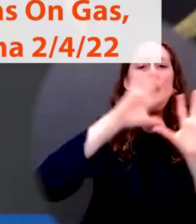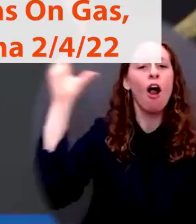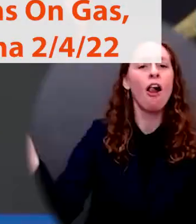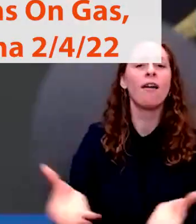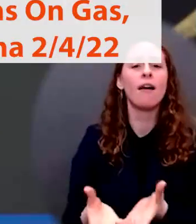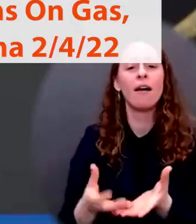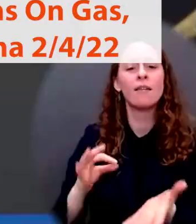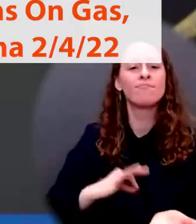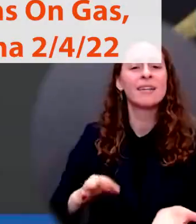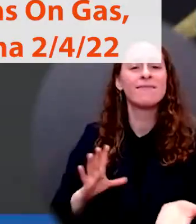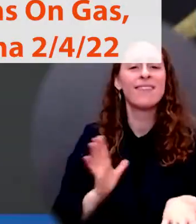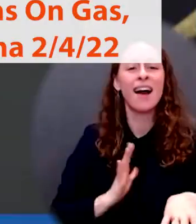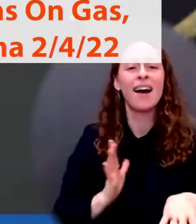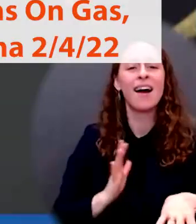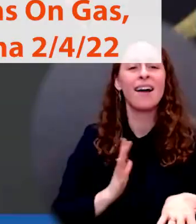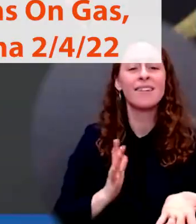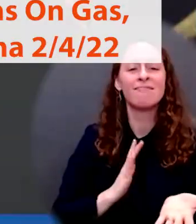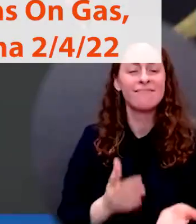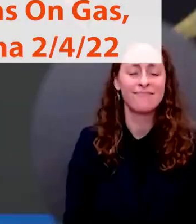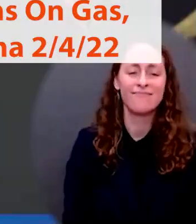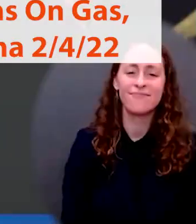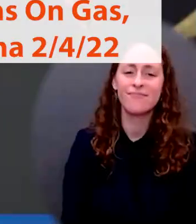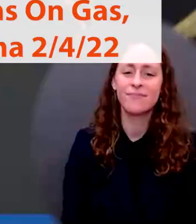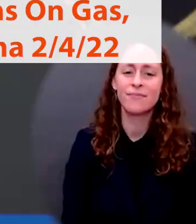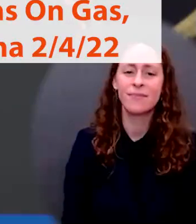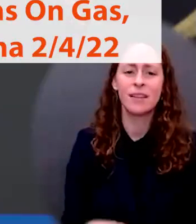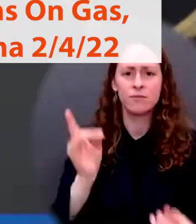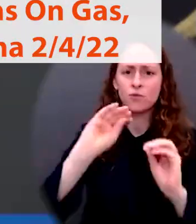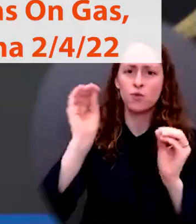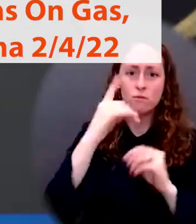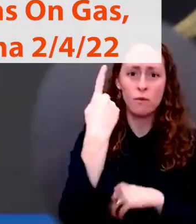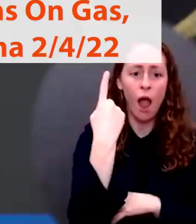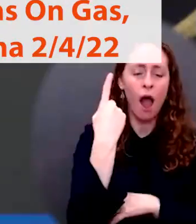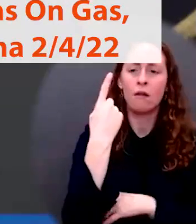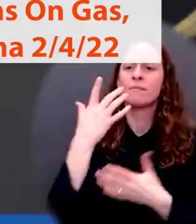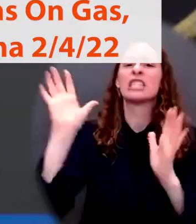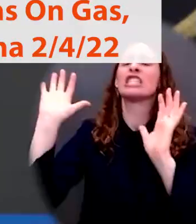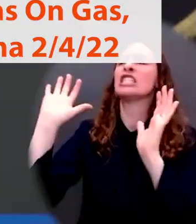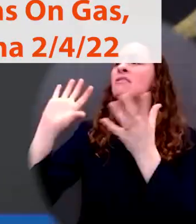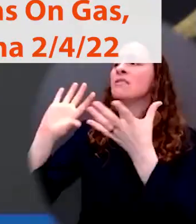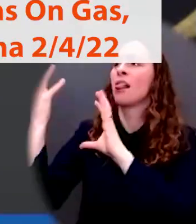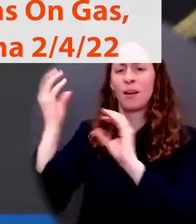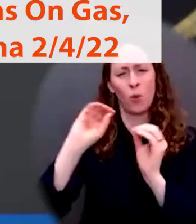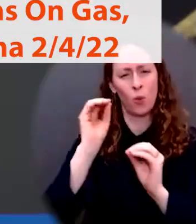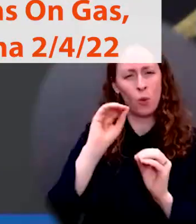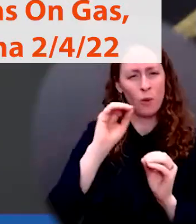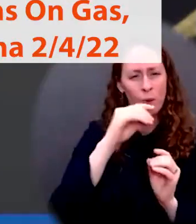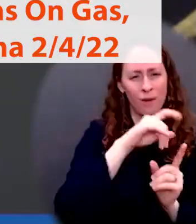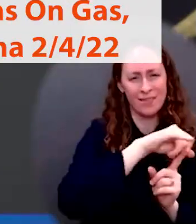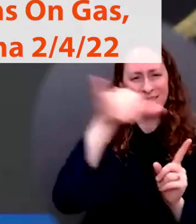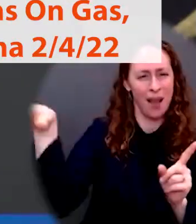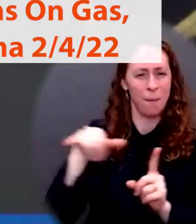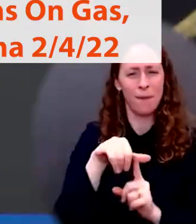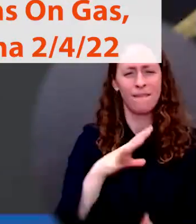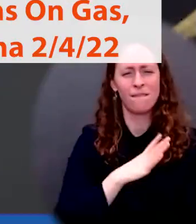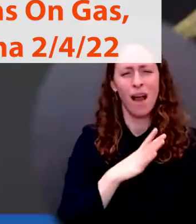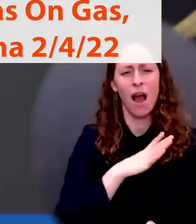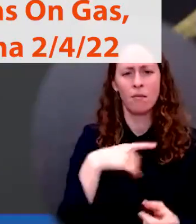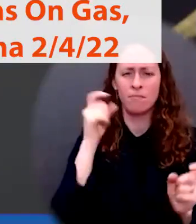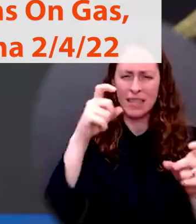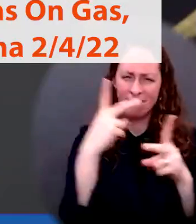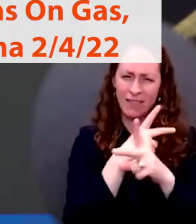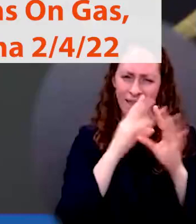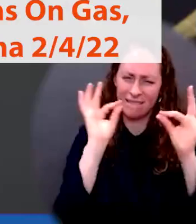wealthy. Nobody gets hurt. So let's face these challenges head on. Let's keep building a better